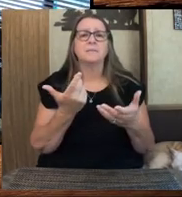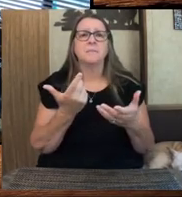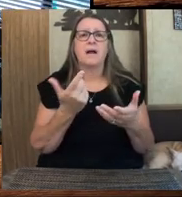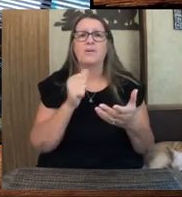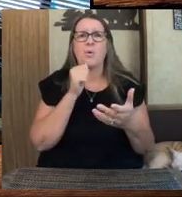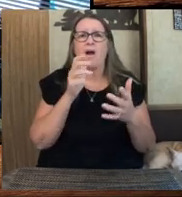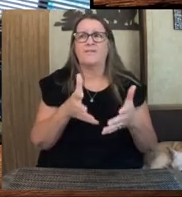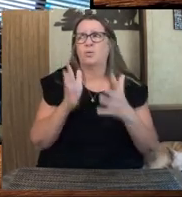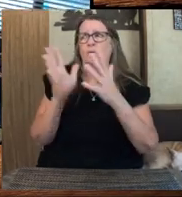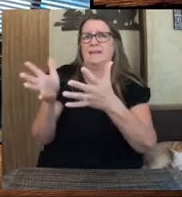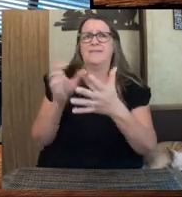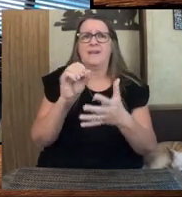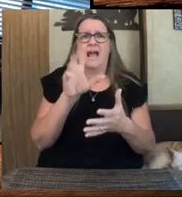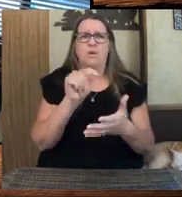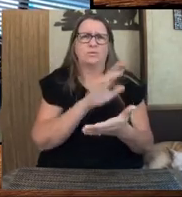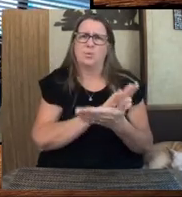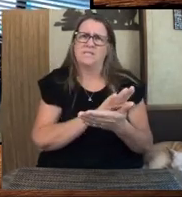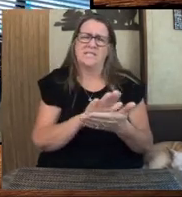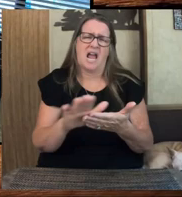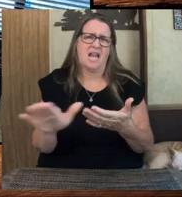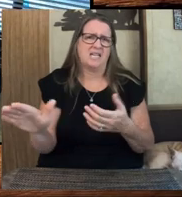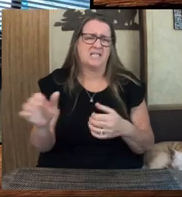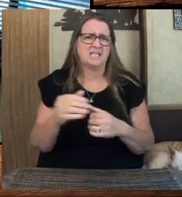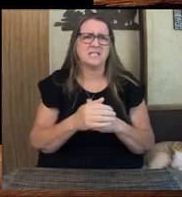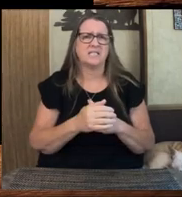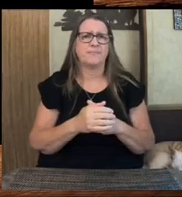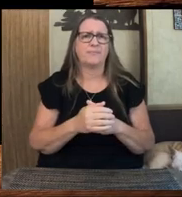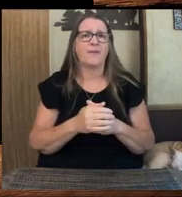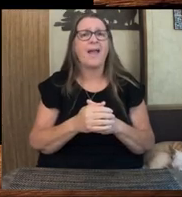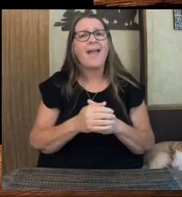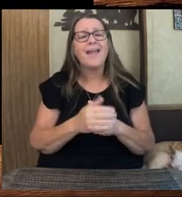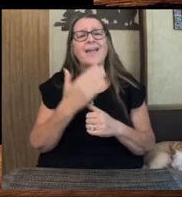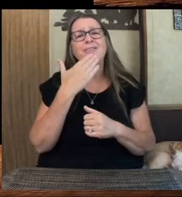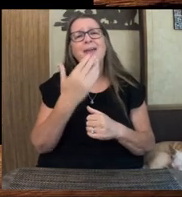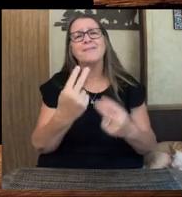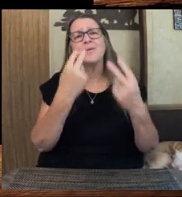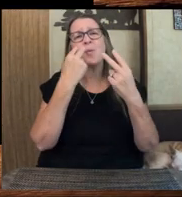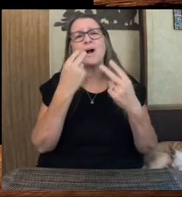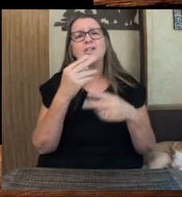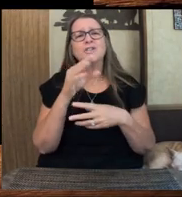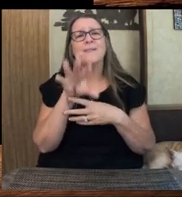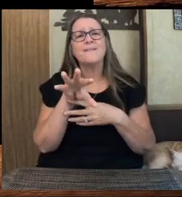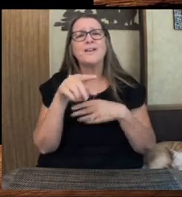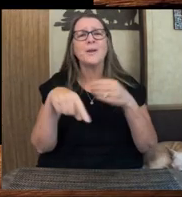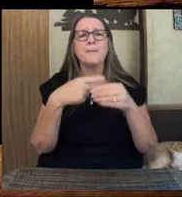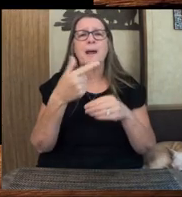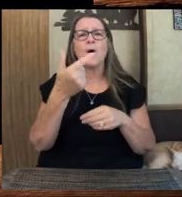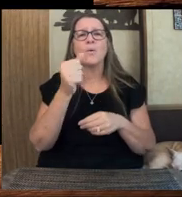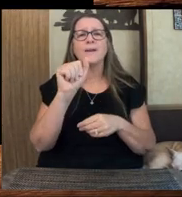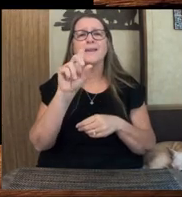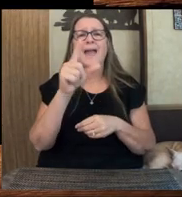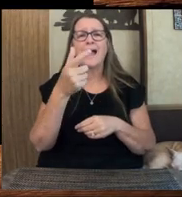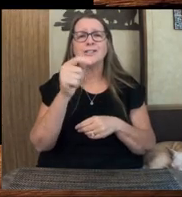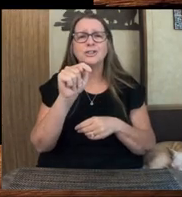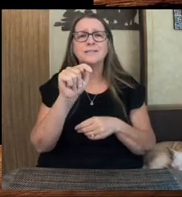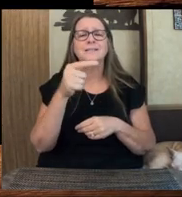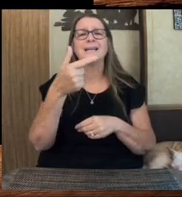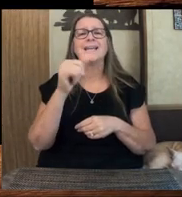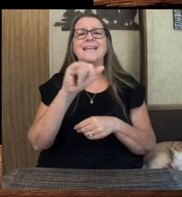don't have to have anything out, so it's nice. Hey, thanks for watching our video on